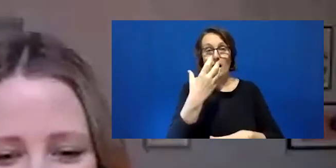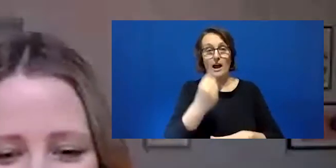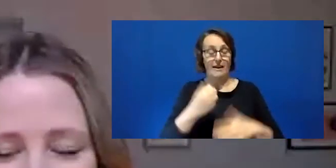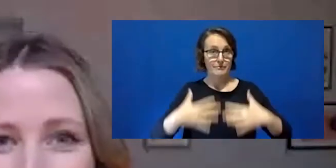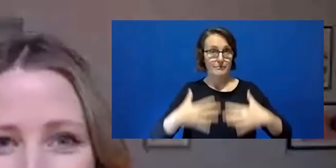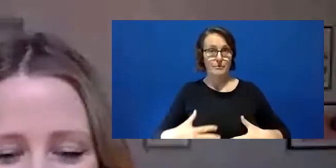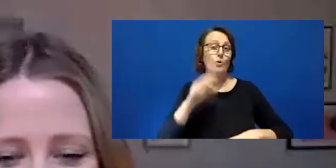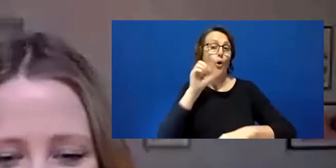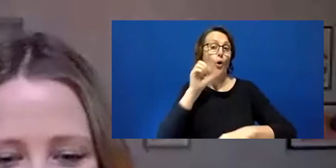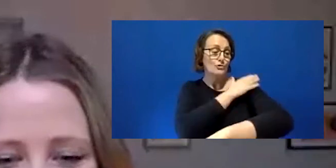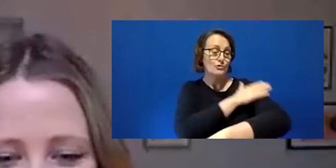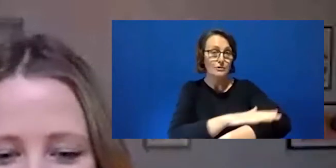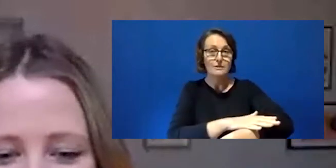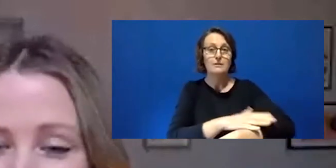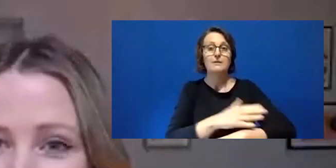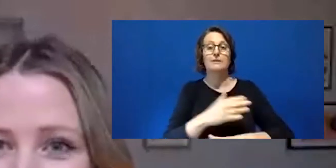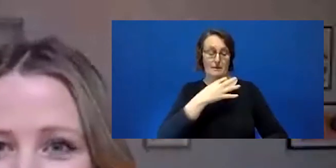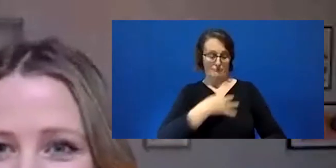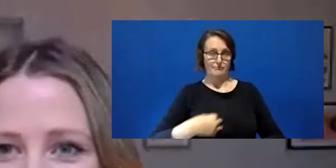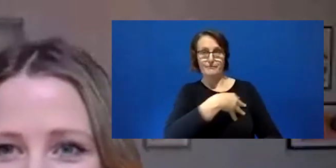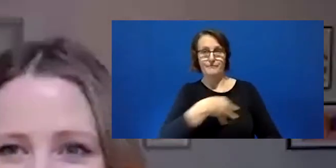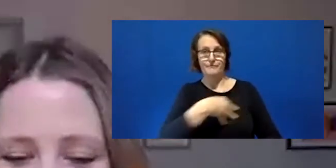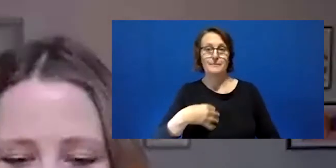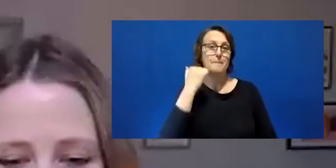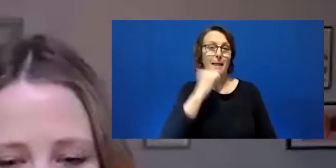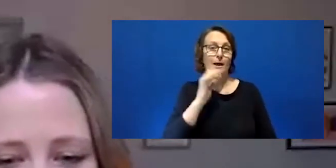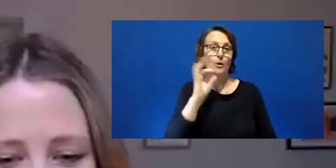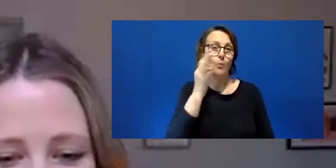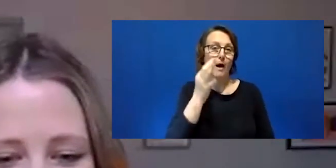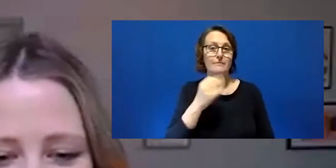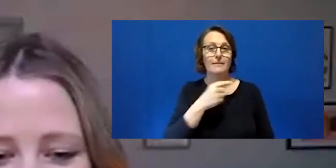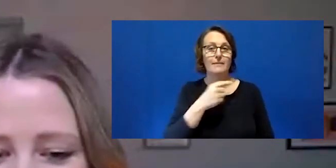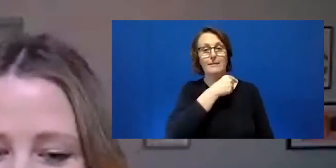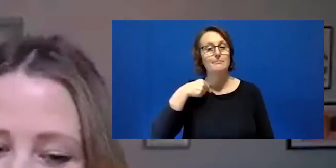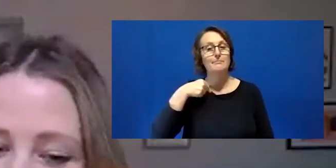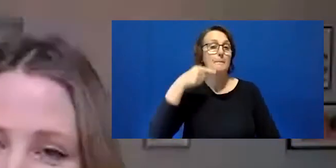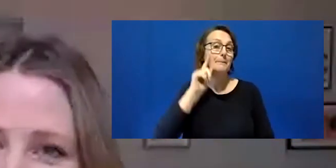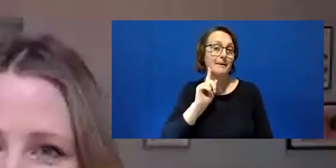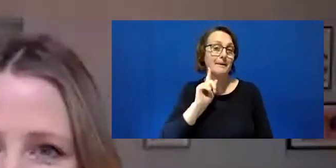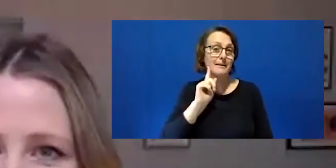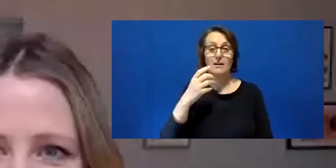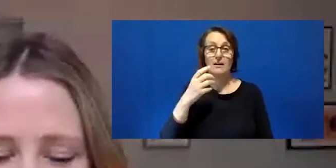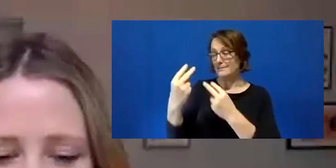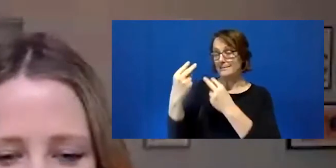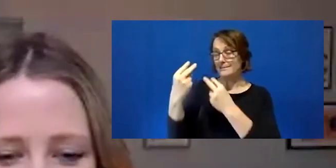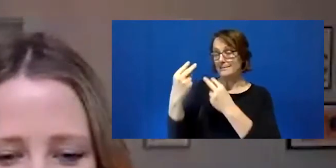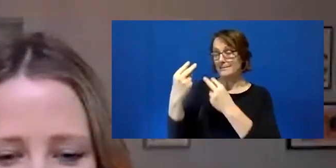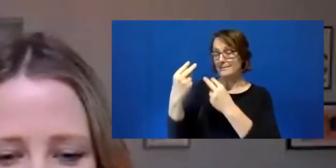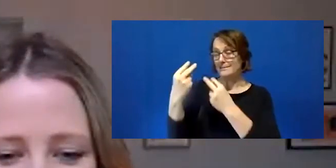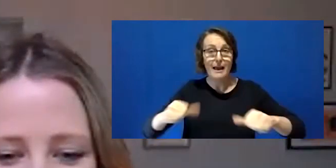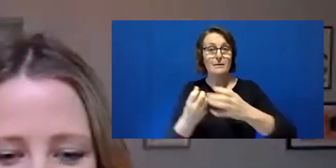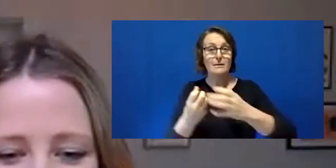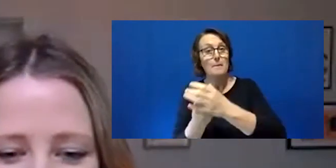and white patterned front. In the background is my living room. There are some plants, my couch, and some colourful artworks on the